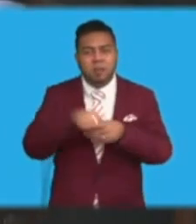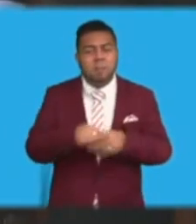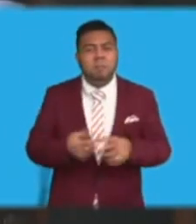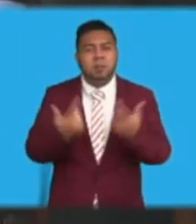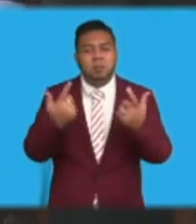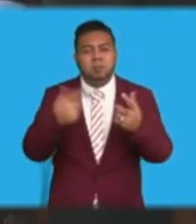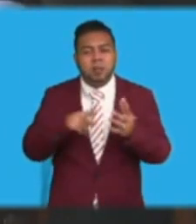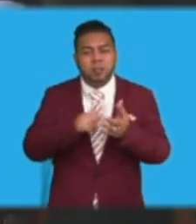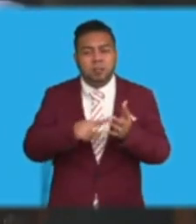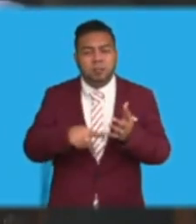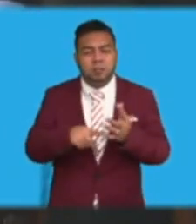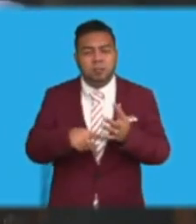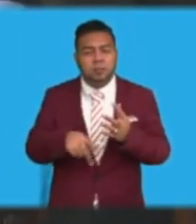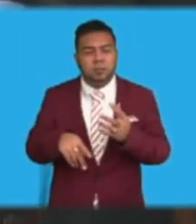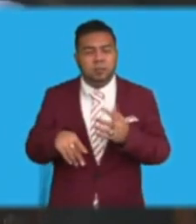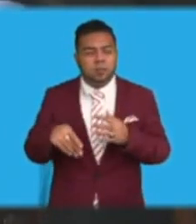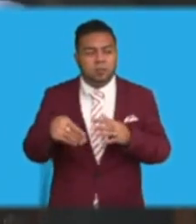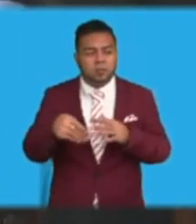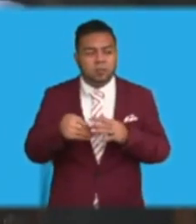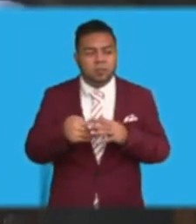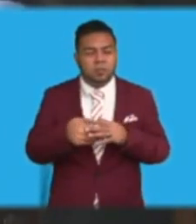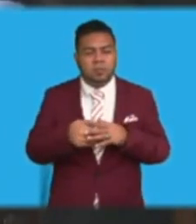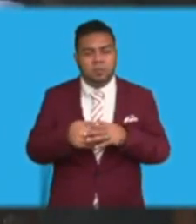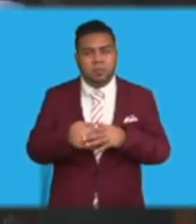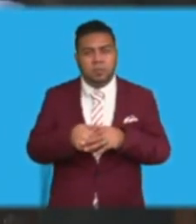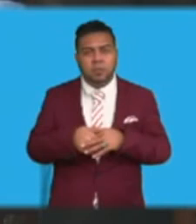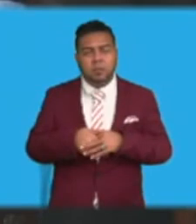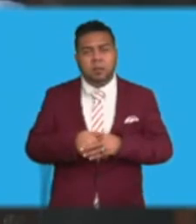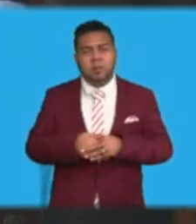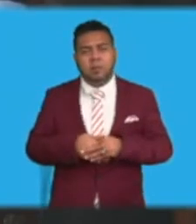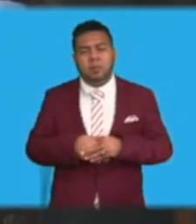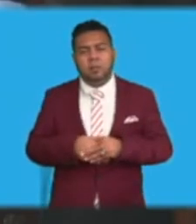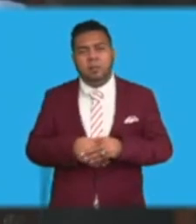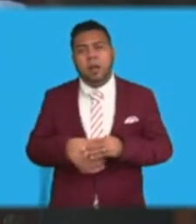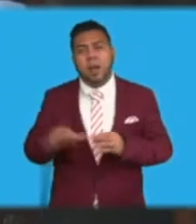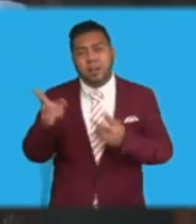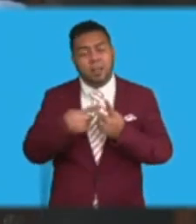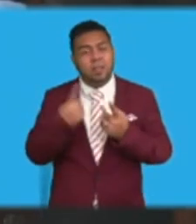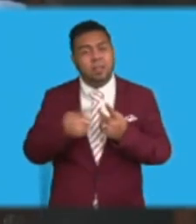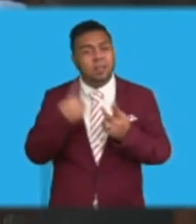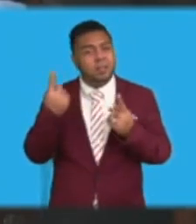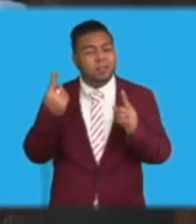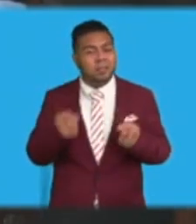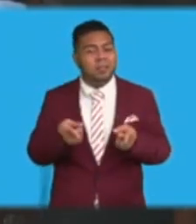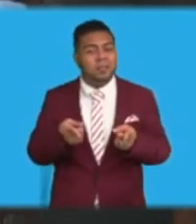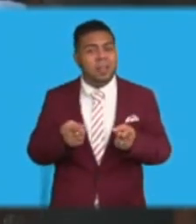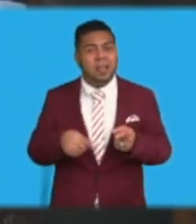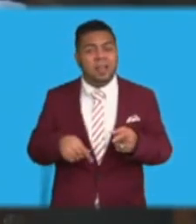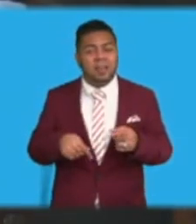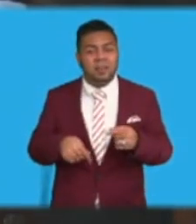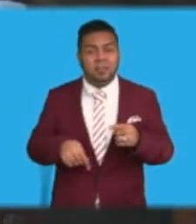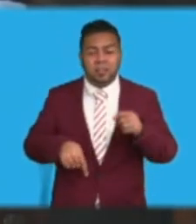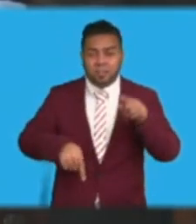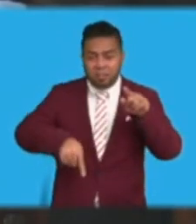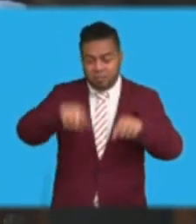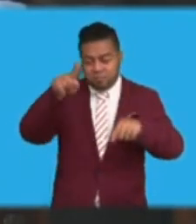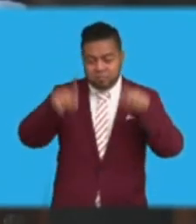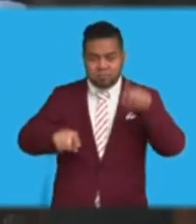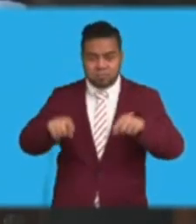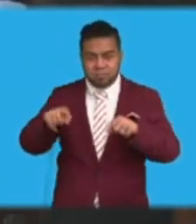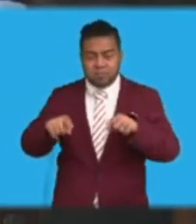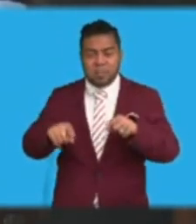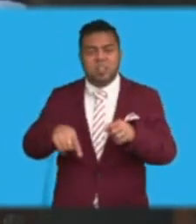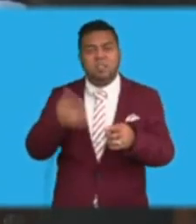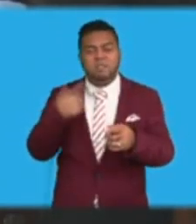only small parts remain for the northern drainage areas, Madam Speaker. Another characteristic is that the gradient of the riverbeds are very